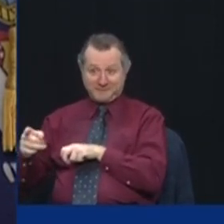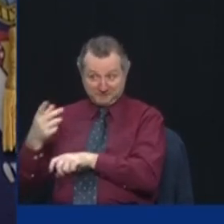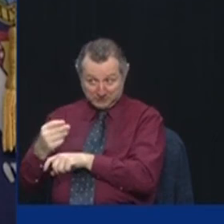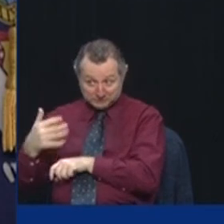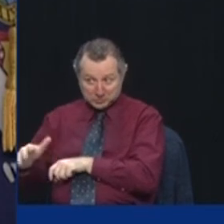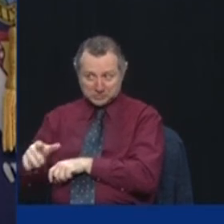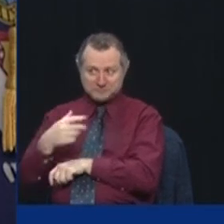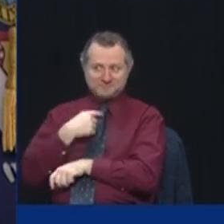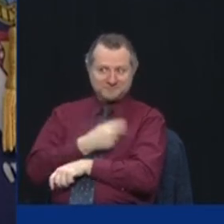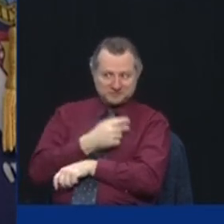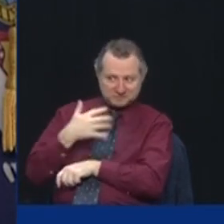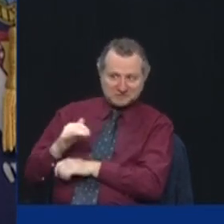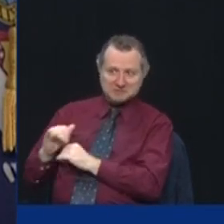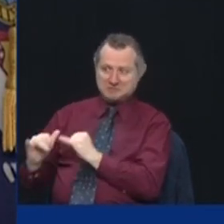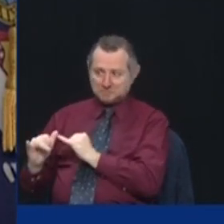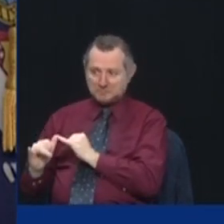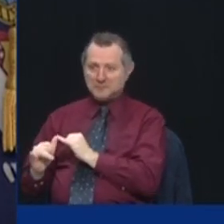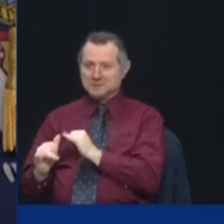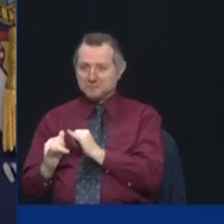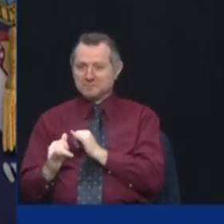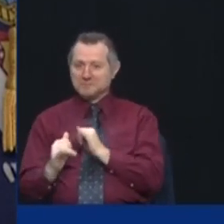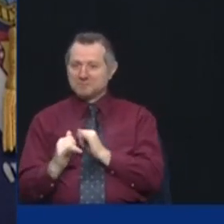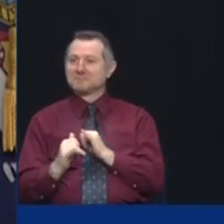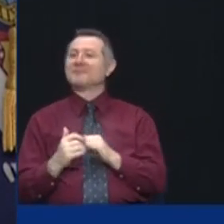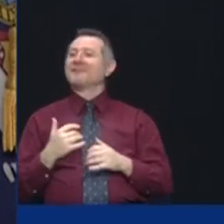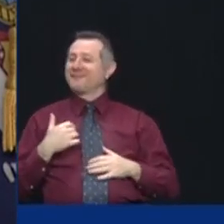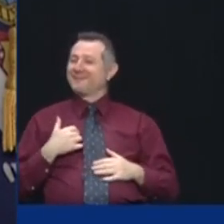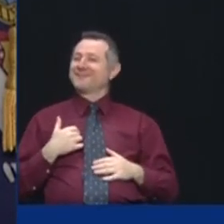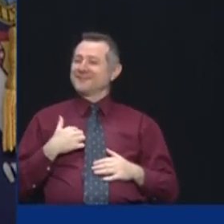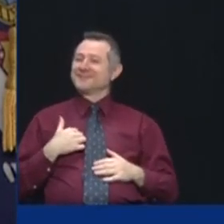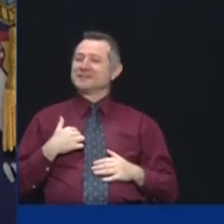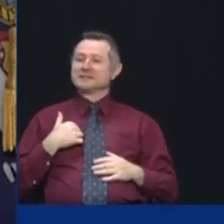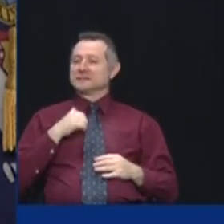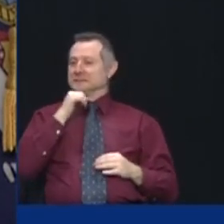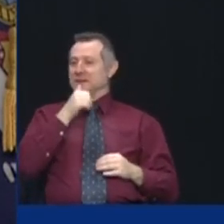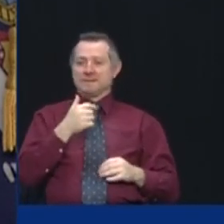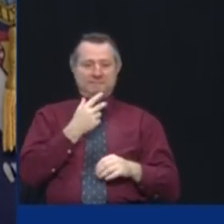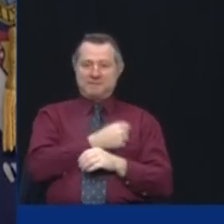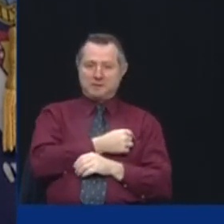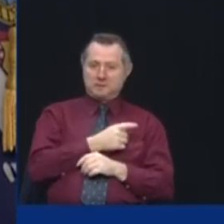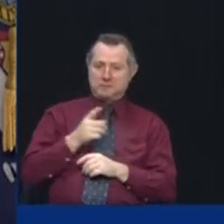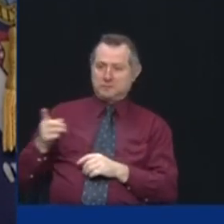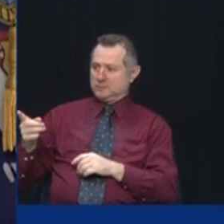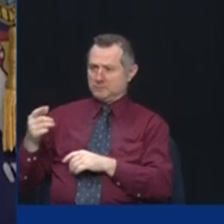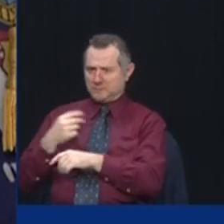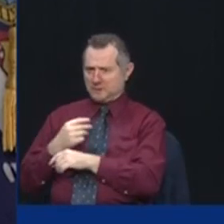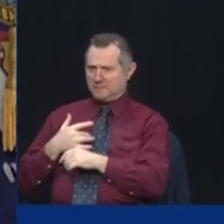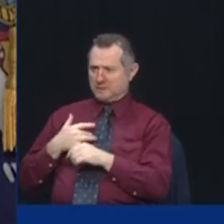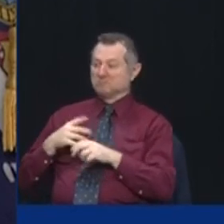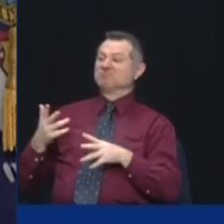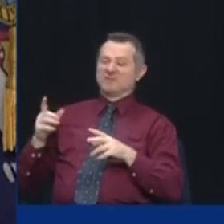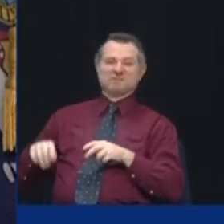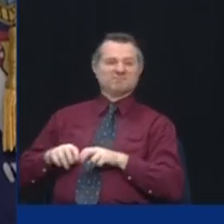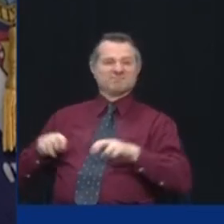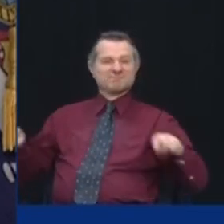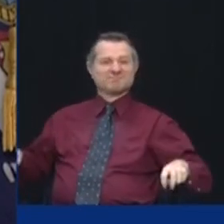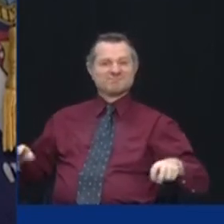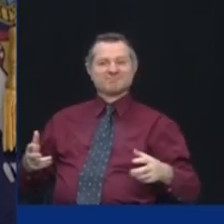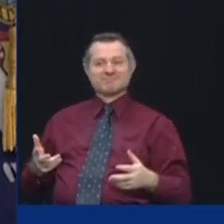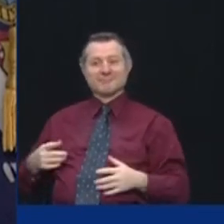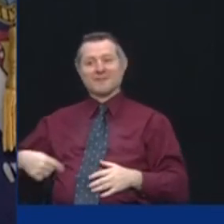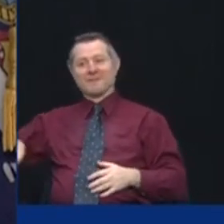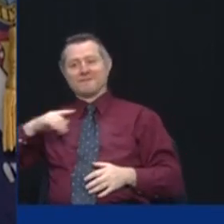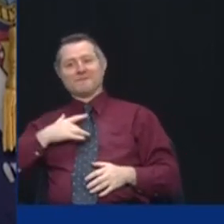if they're unvaccinated, there's not going to be anyone for 6 feet, I think that makes them feel better and more